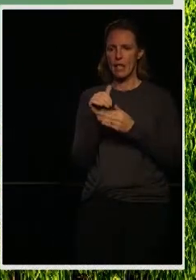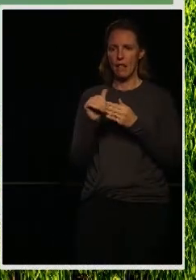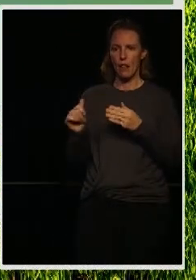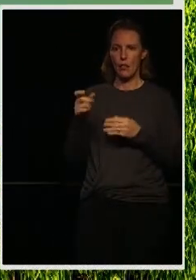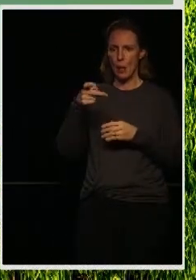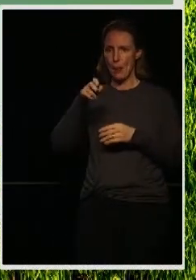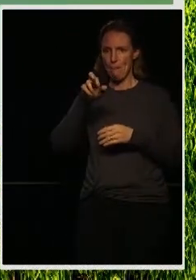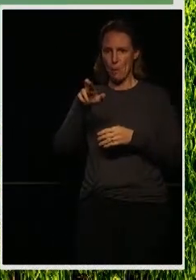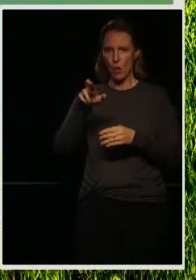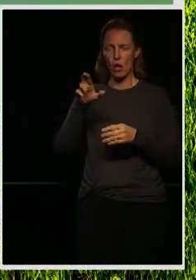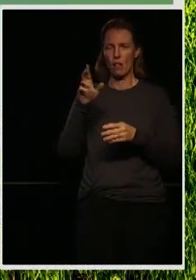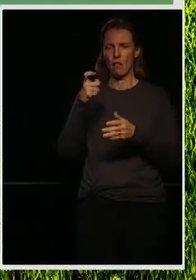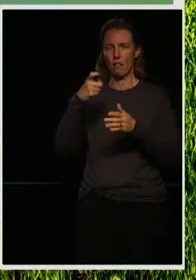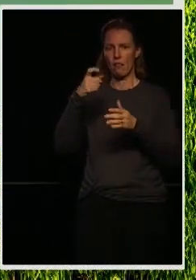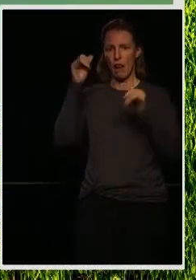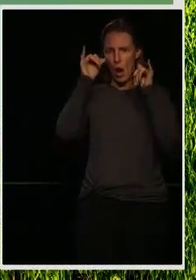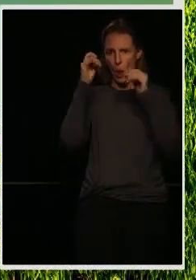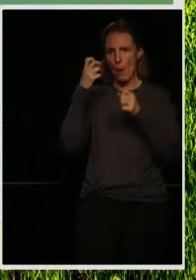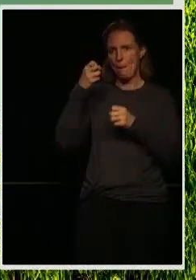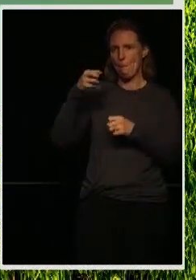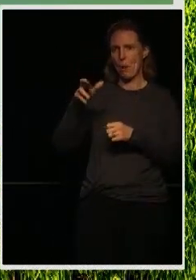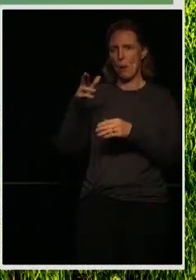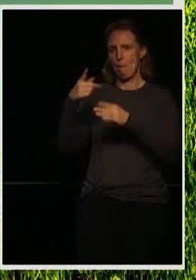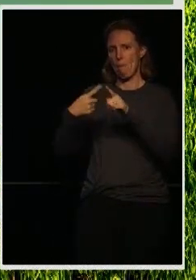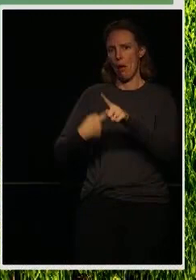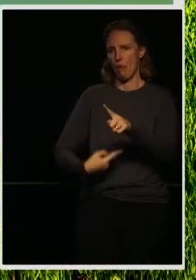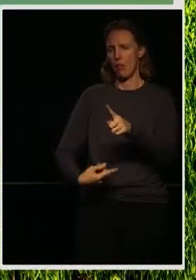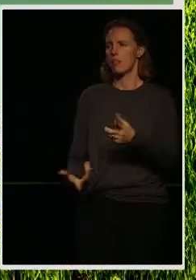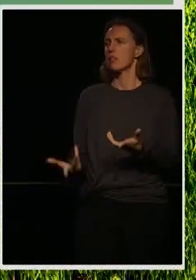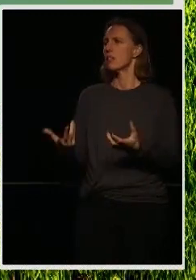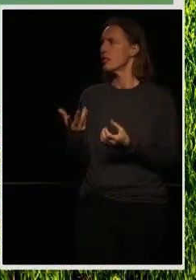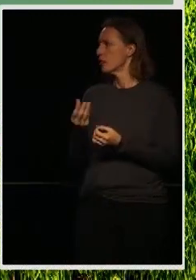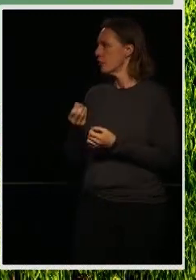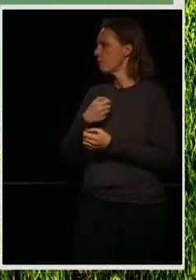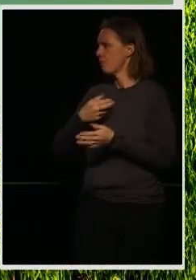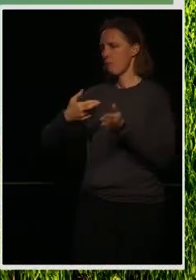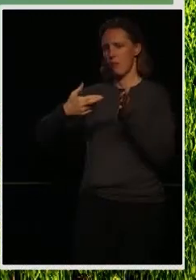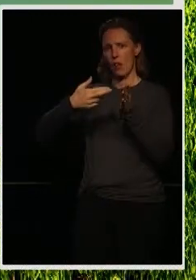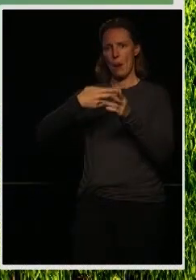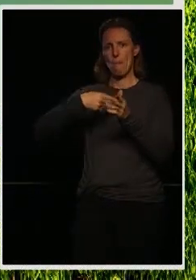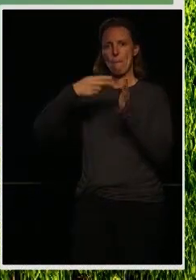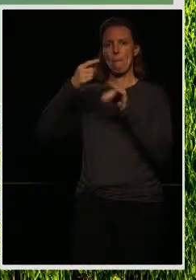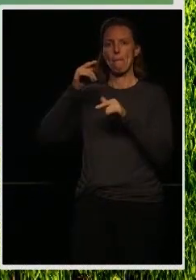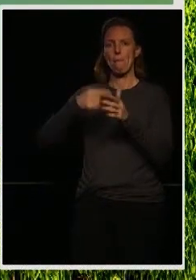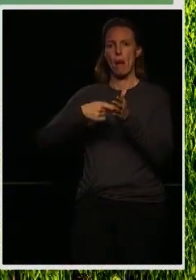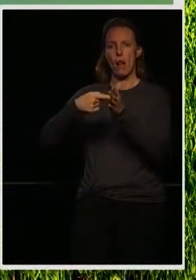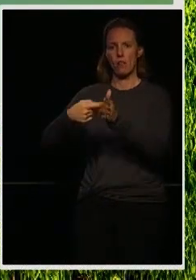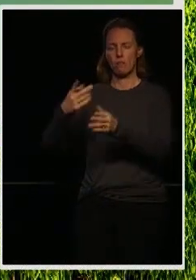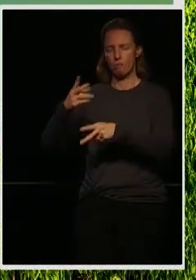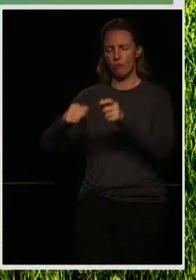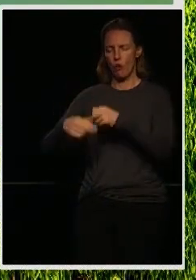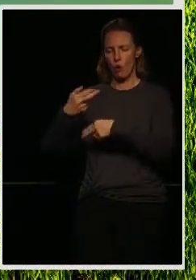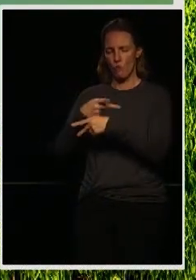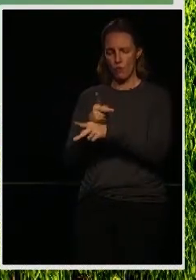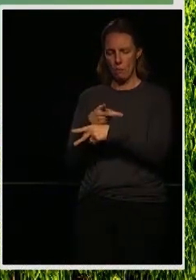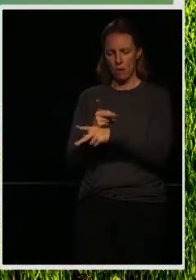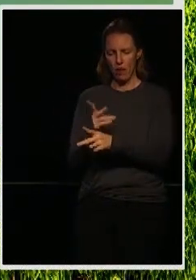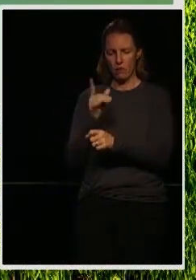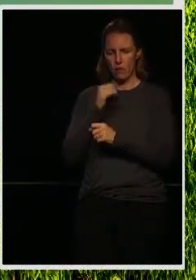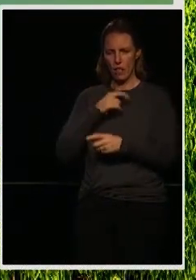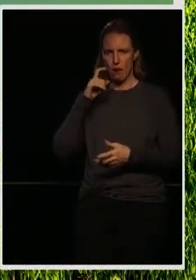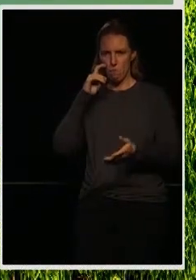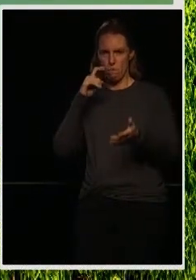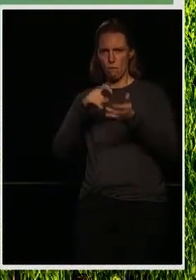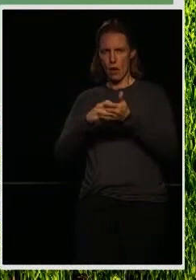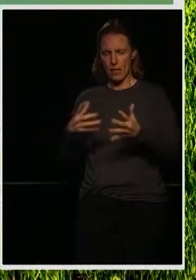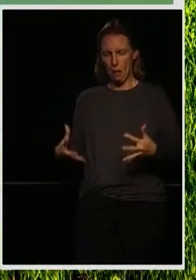month. Our reproductive monitoring algorithms are game-changing. We can identify cows as pregnant or